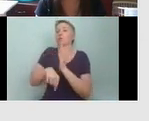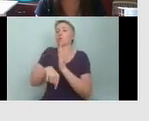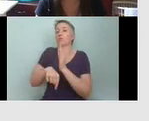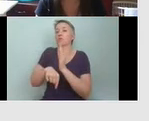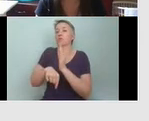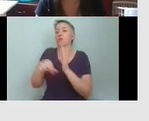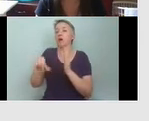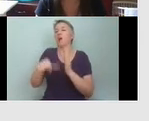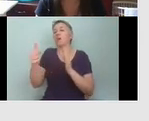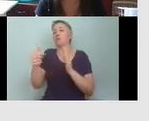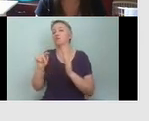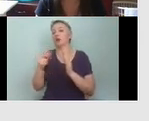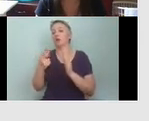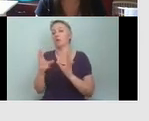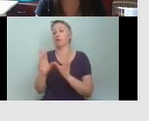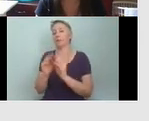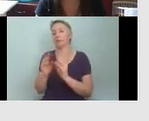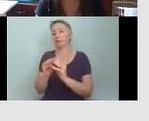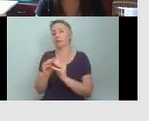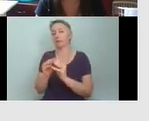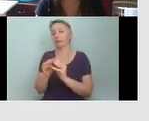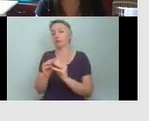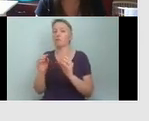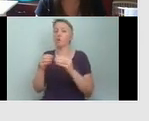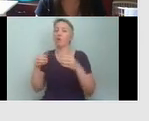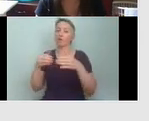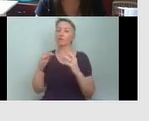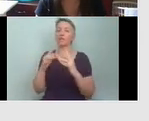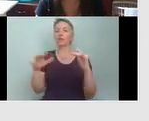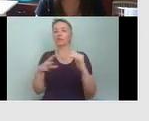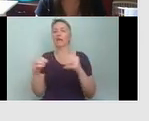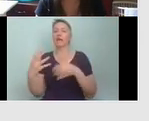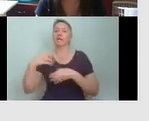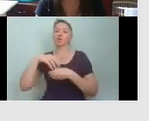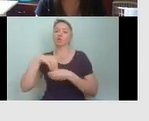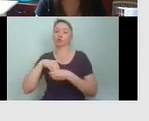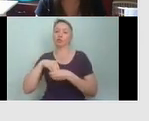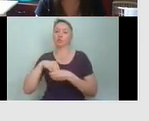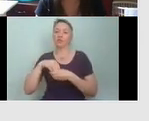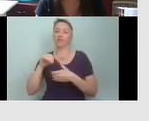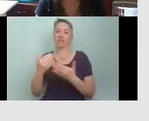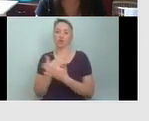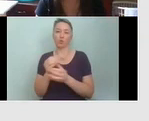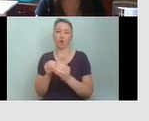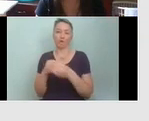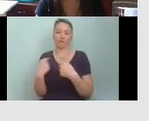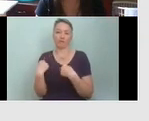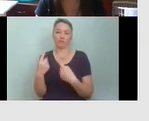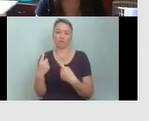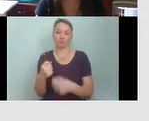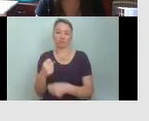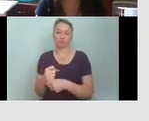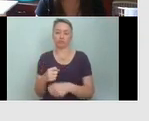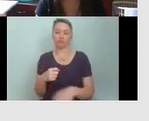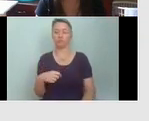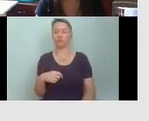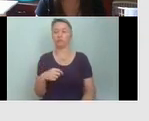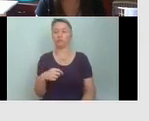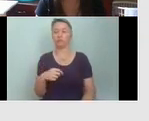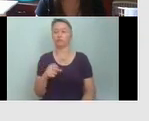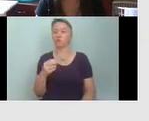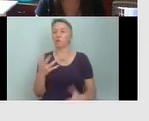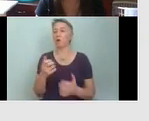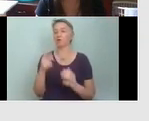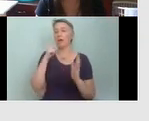and inclusion and the new office that has been put together in the last year or so. So I just wanted to acknowledge that. Right. We're